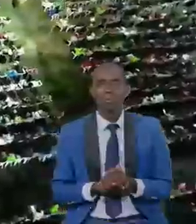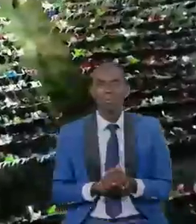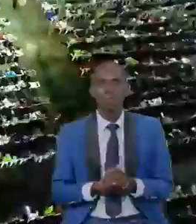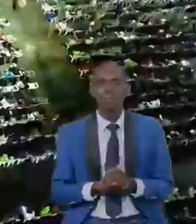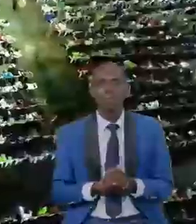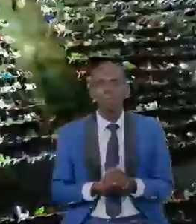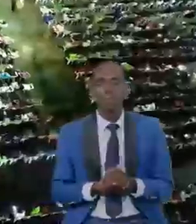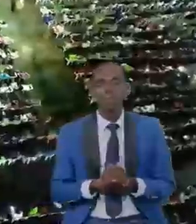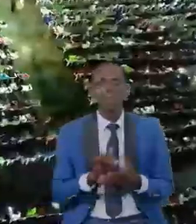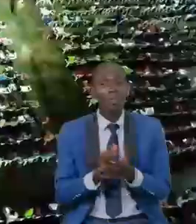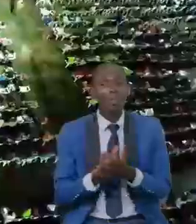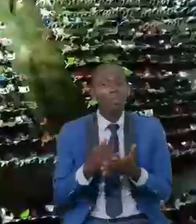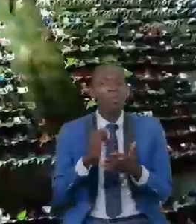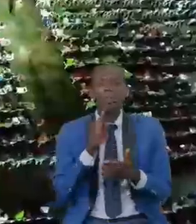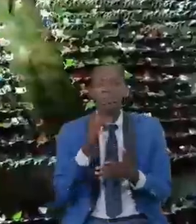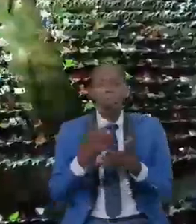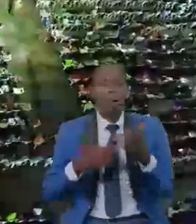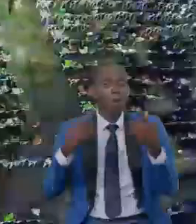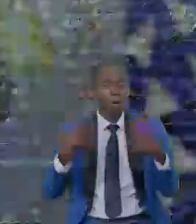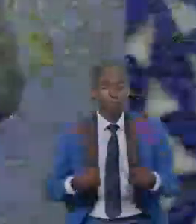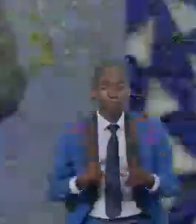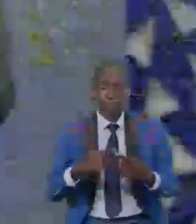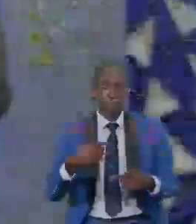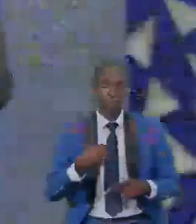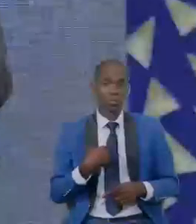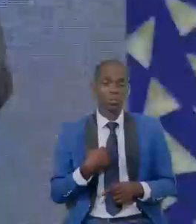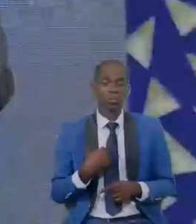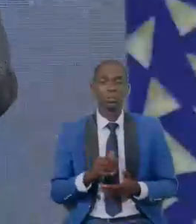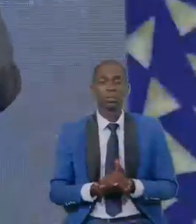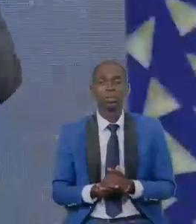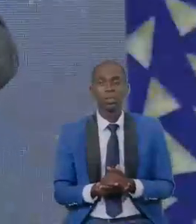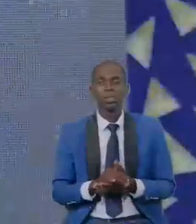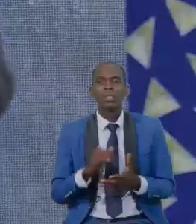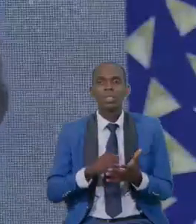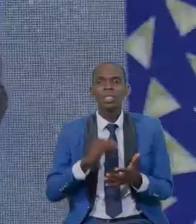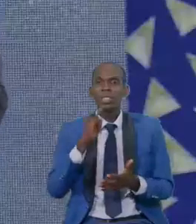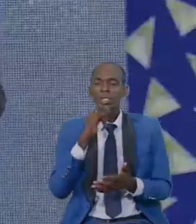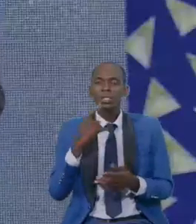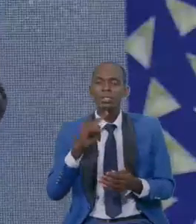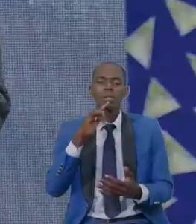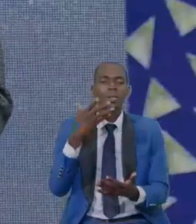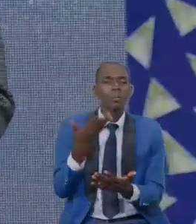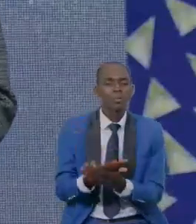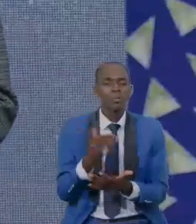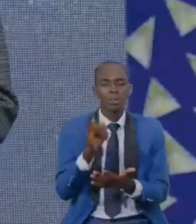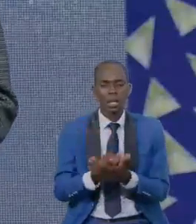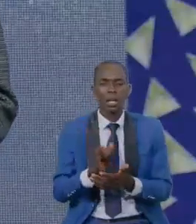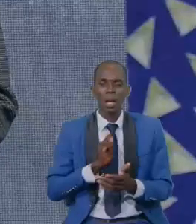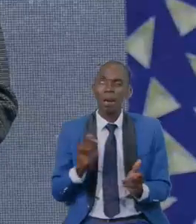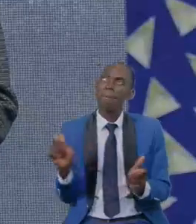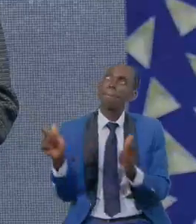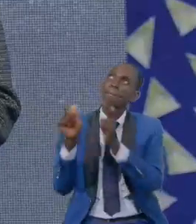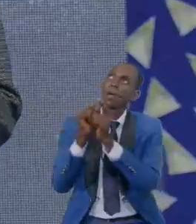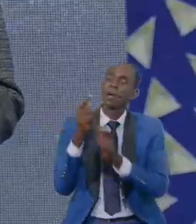That's what happened to me. It's the evidence I met the Prince of Peace.